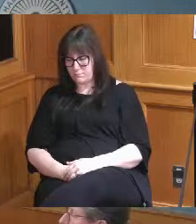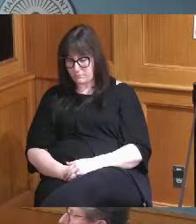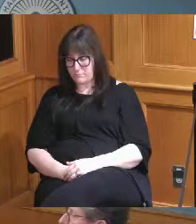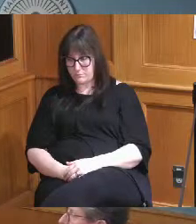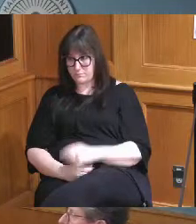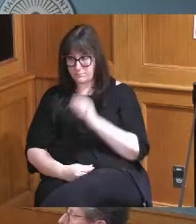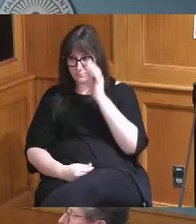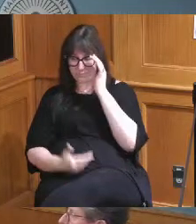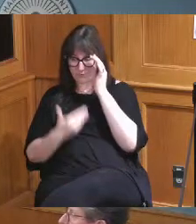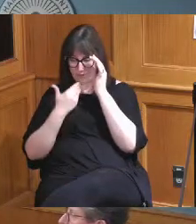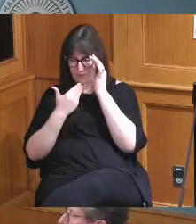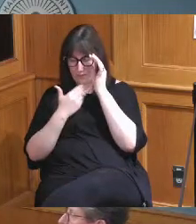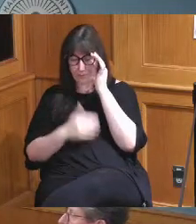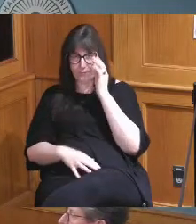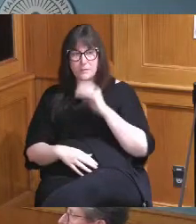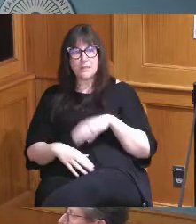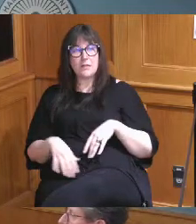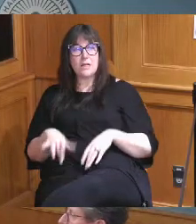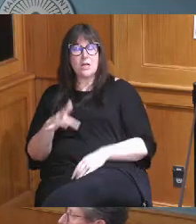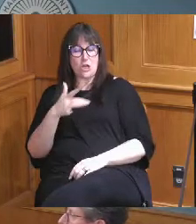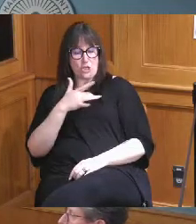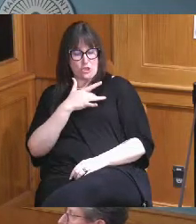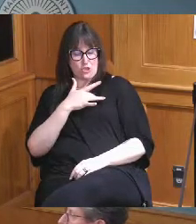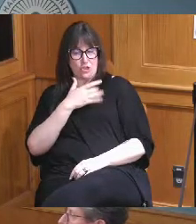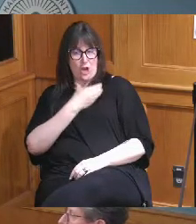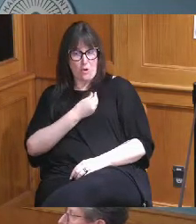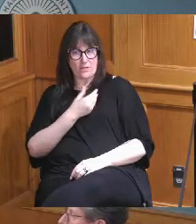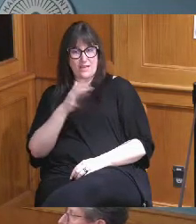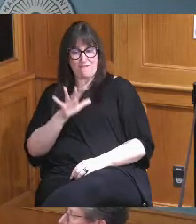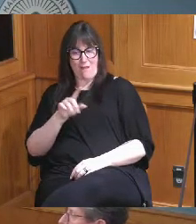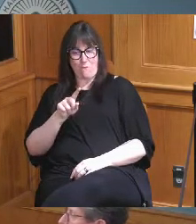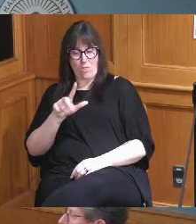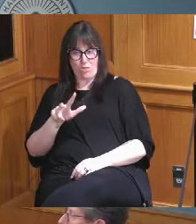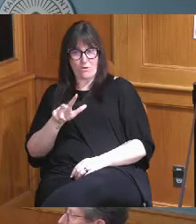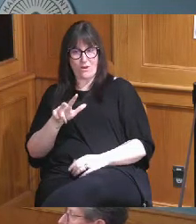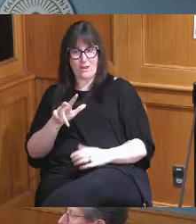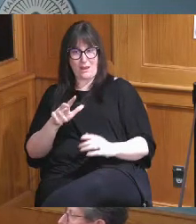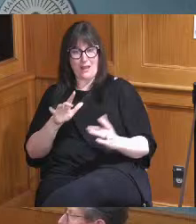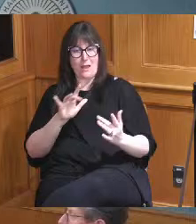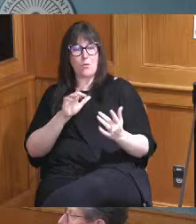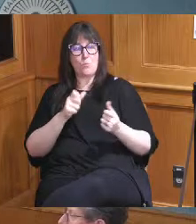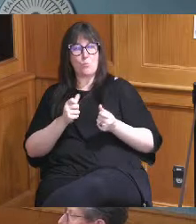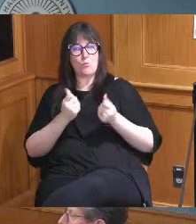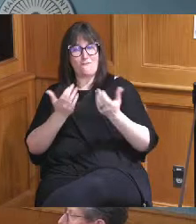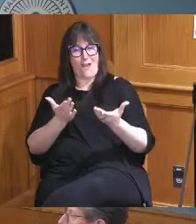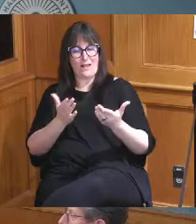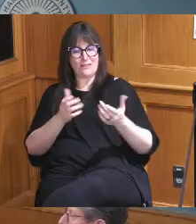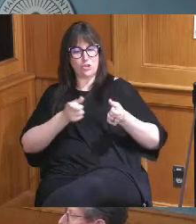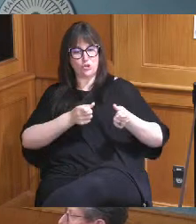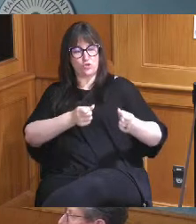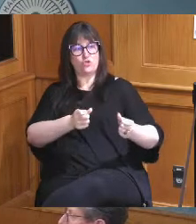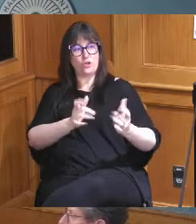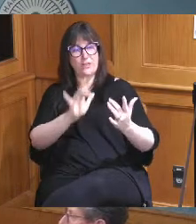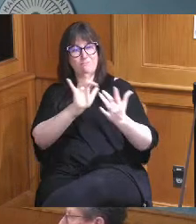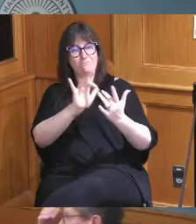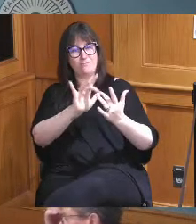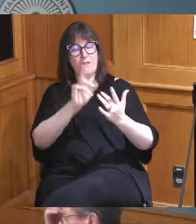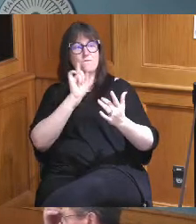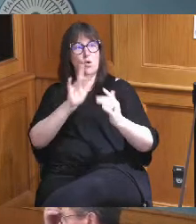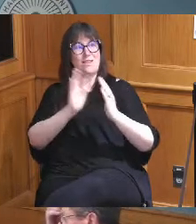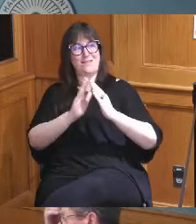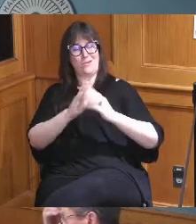Thank you. So Generosity 513 does provide the street outreach services generally speaking, for the downtown